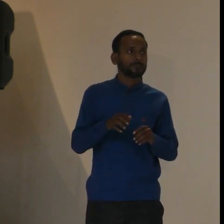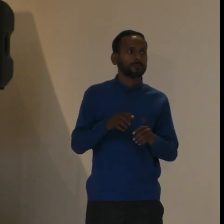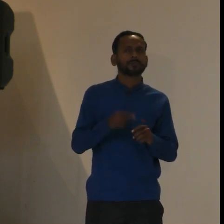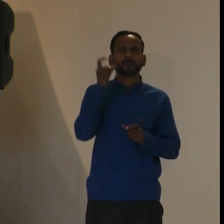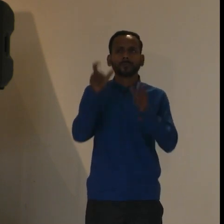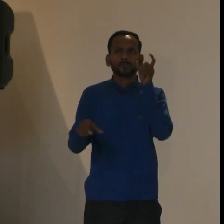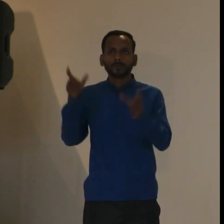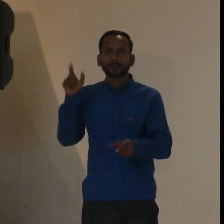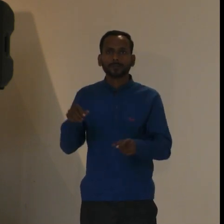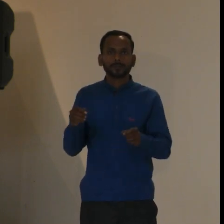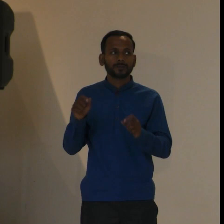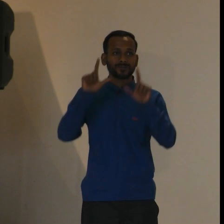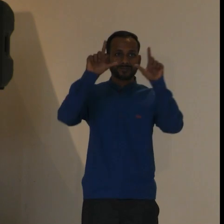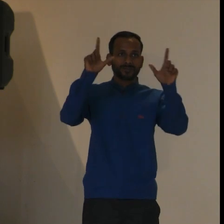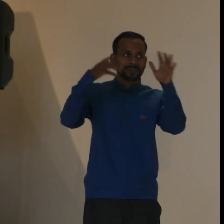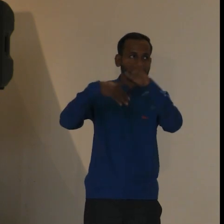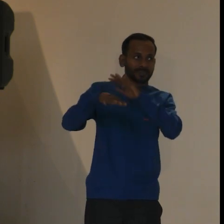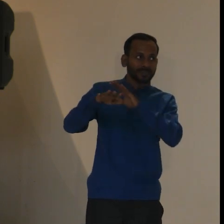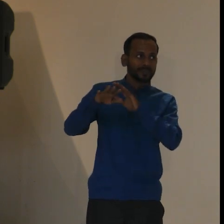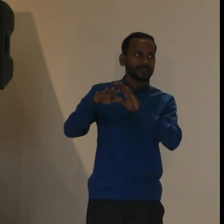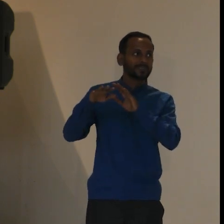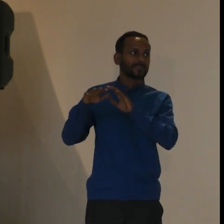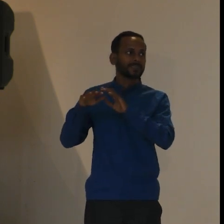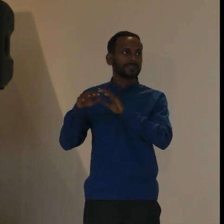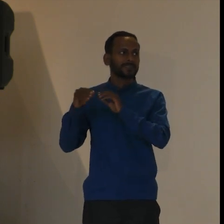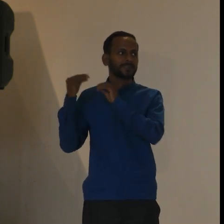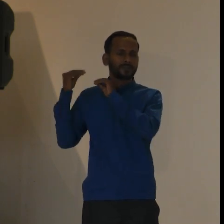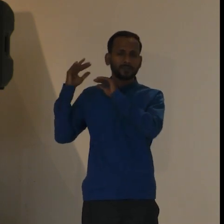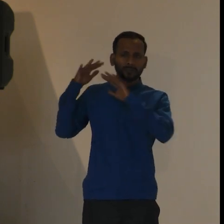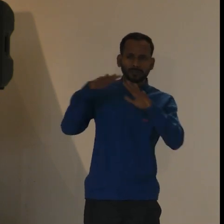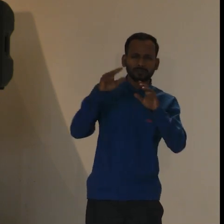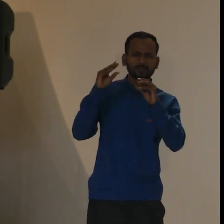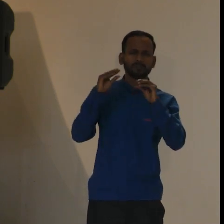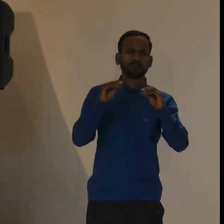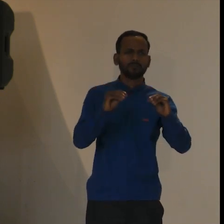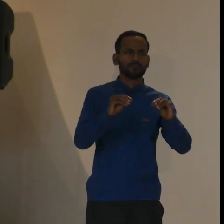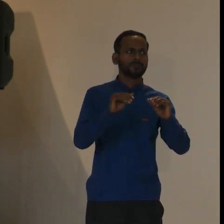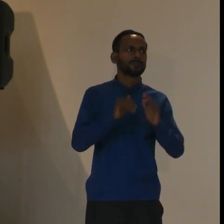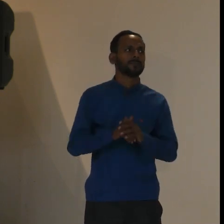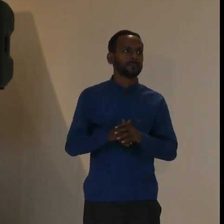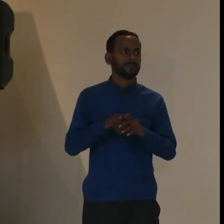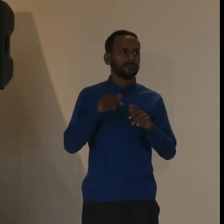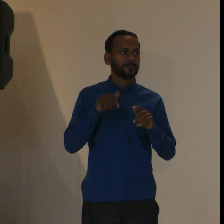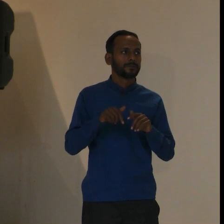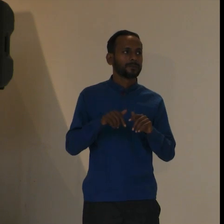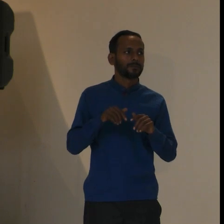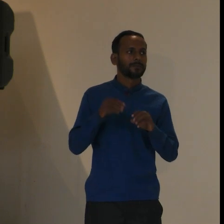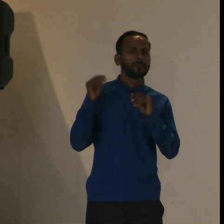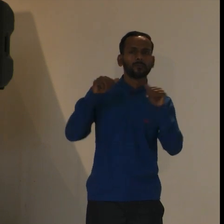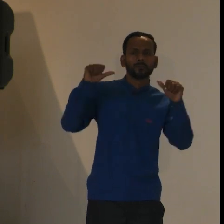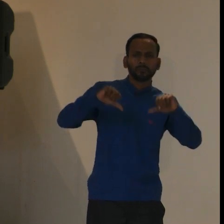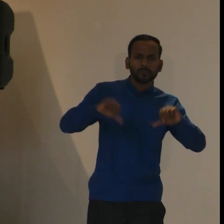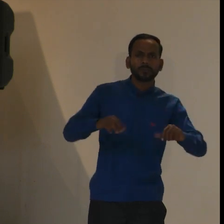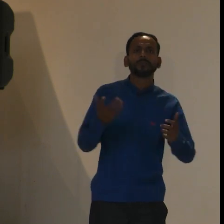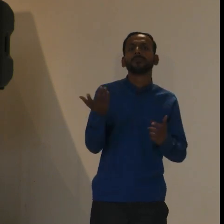of people, museums are like very far out on the list of the things they want to do in a city for various reasons. Maybe it's boring or whatever it